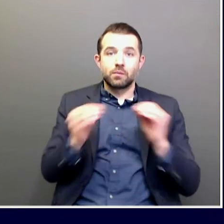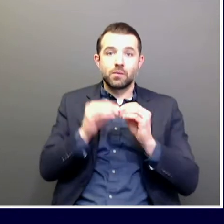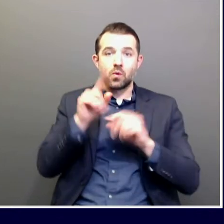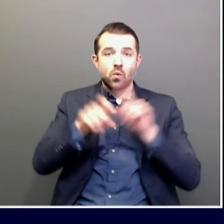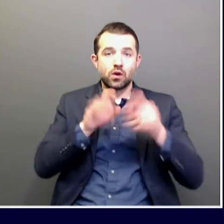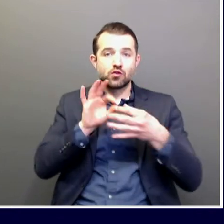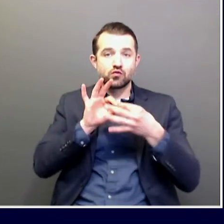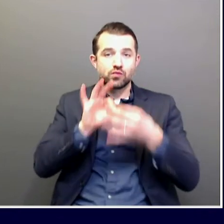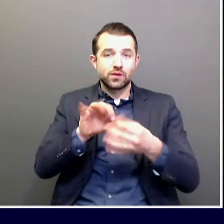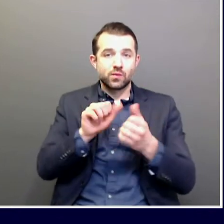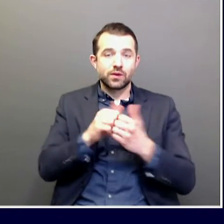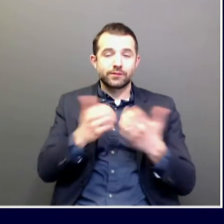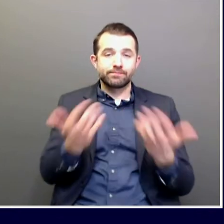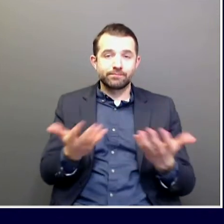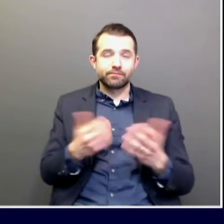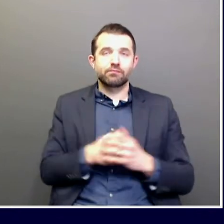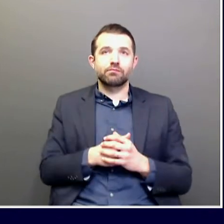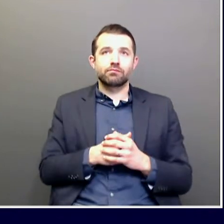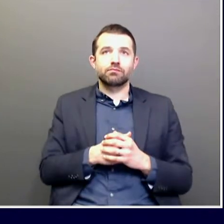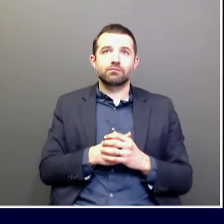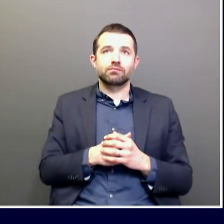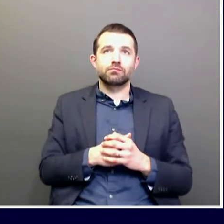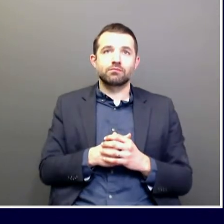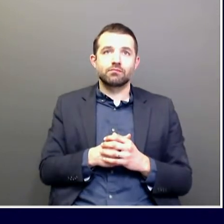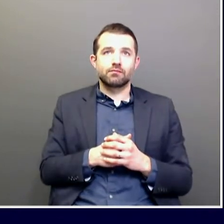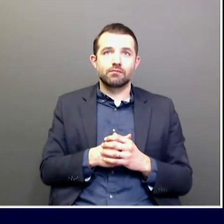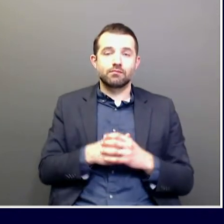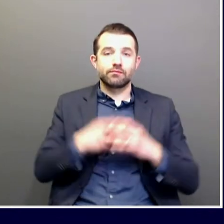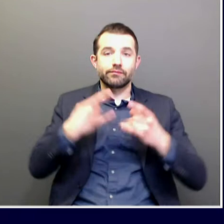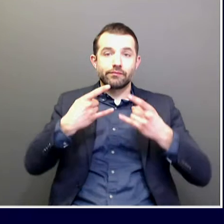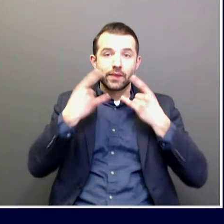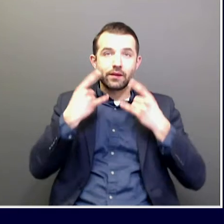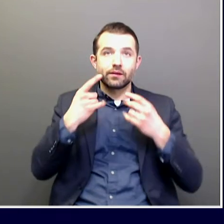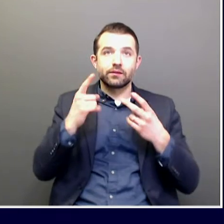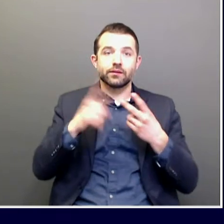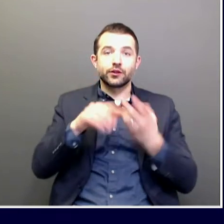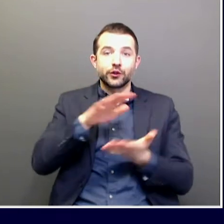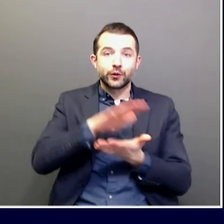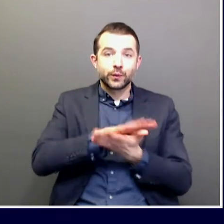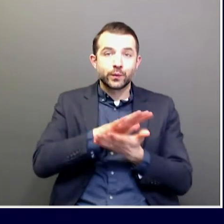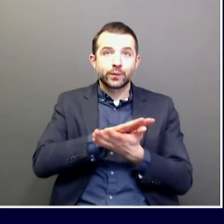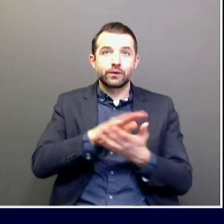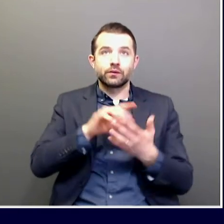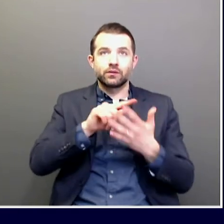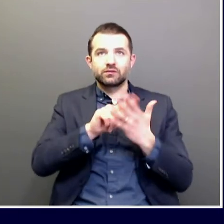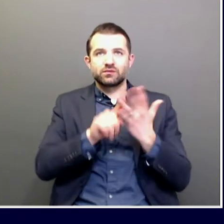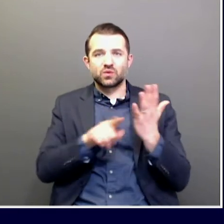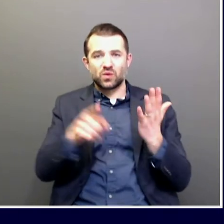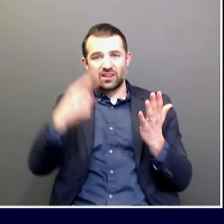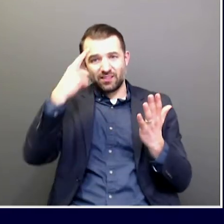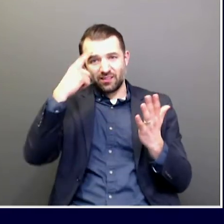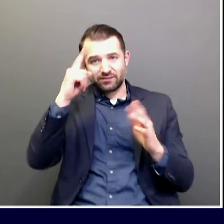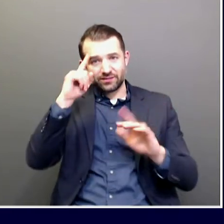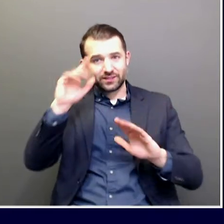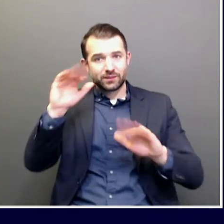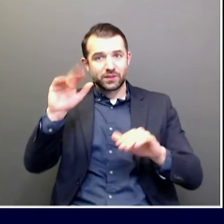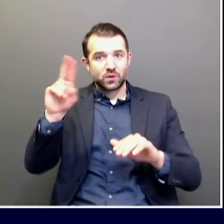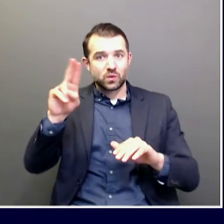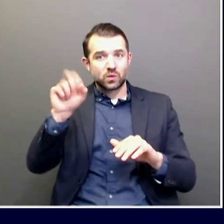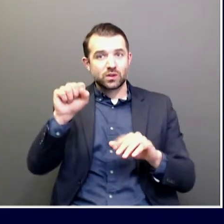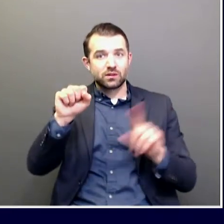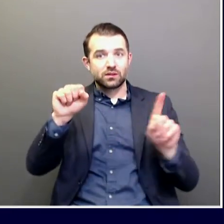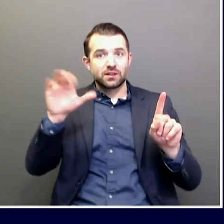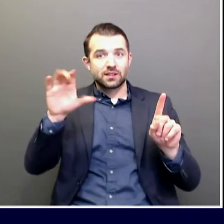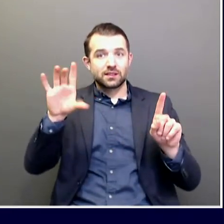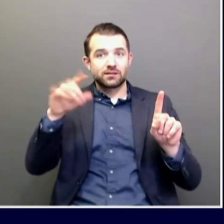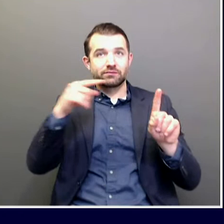any indication that they will do so. And indeed, yesterday, Director Walensky reaffirmed their guidance. So I'm not sure